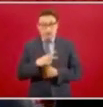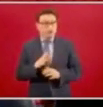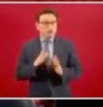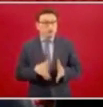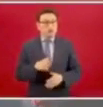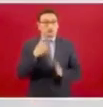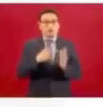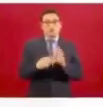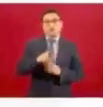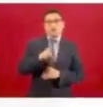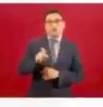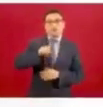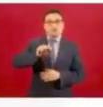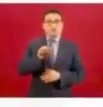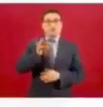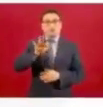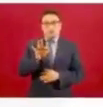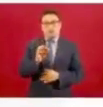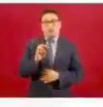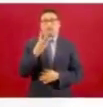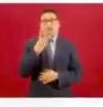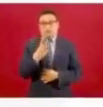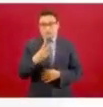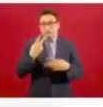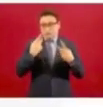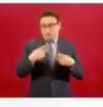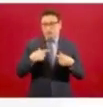In Mexico, we have accumulated so far